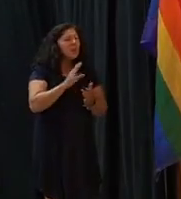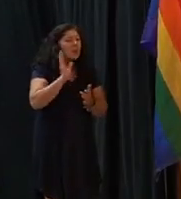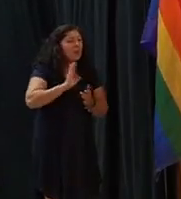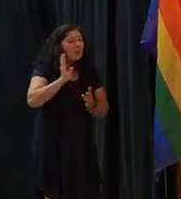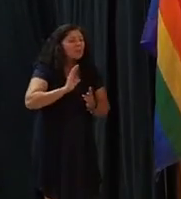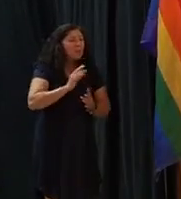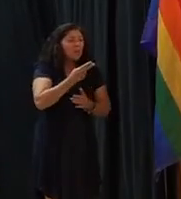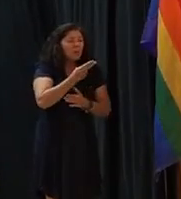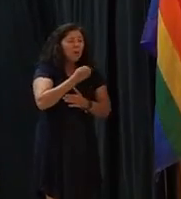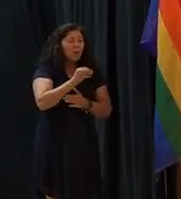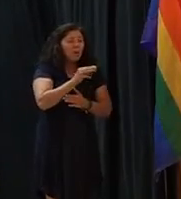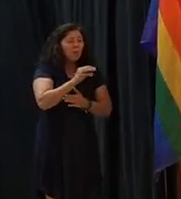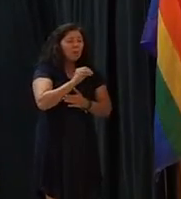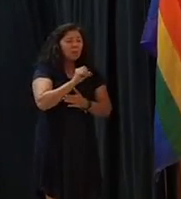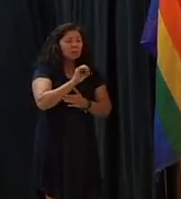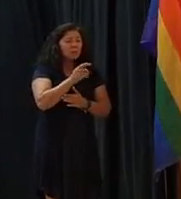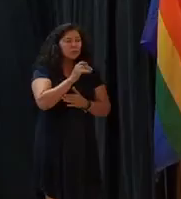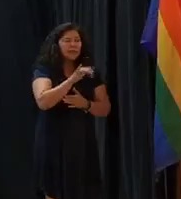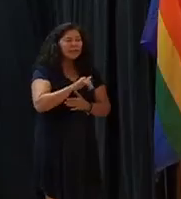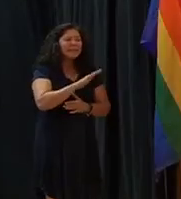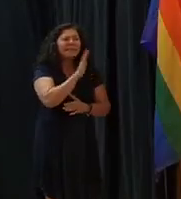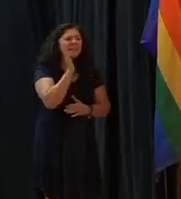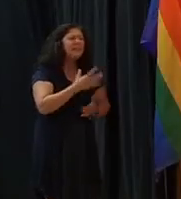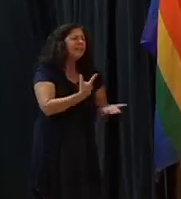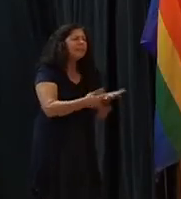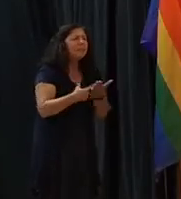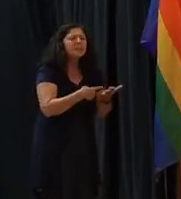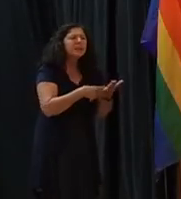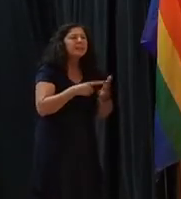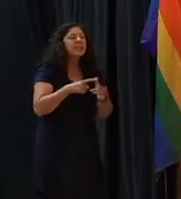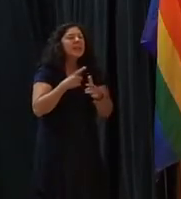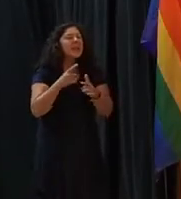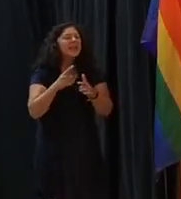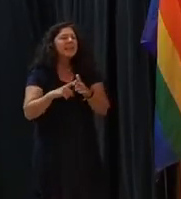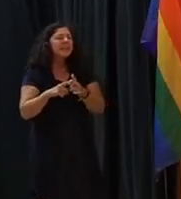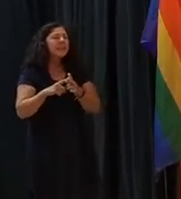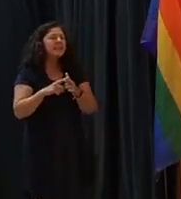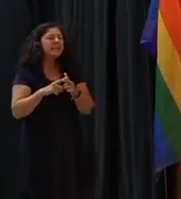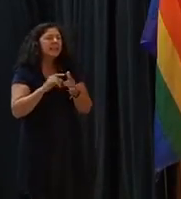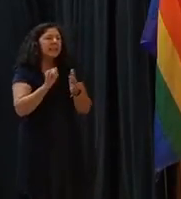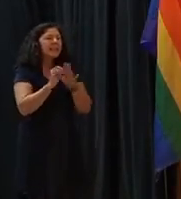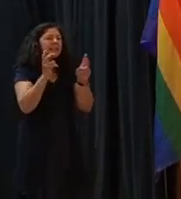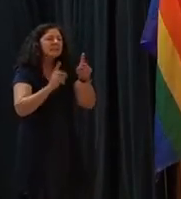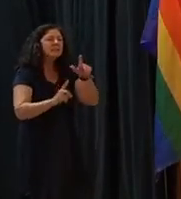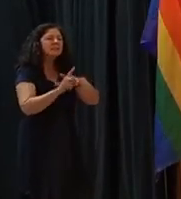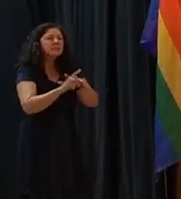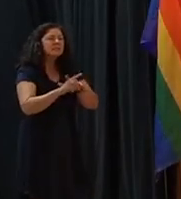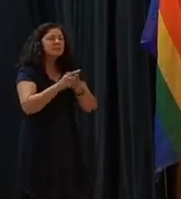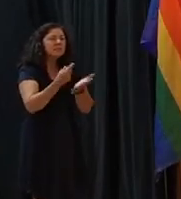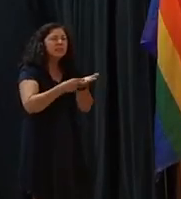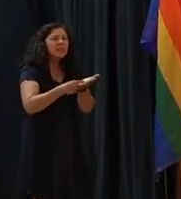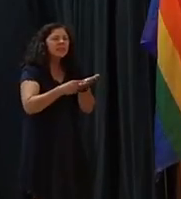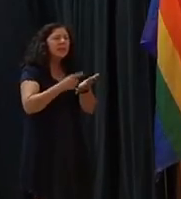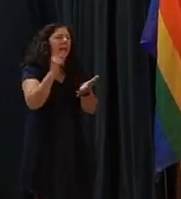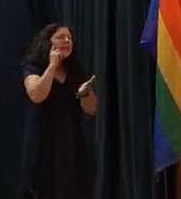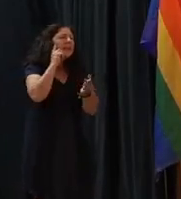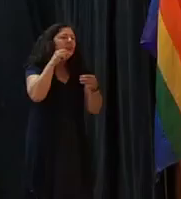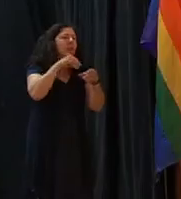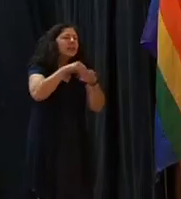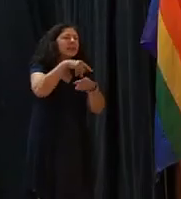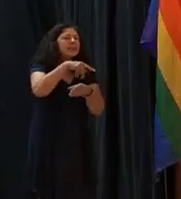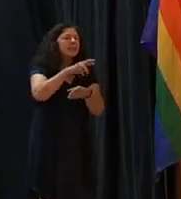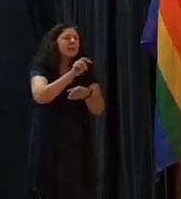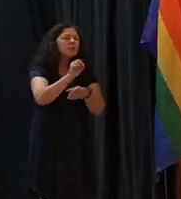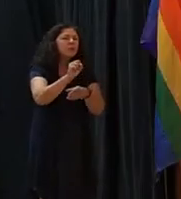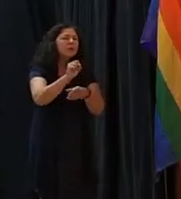in my country. But when he came to Uganda, he held a press conference. That is where all started from. And